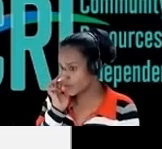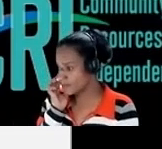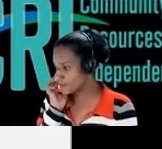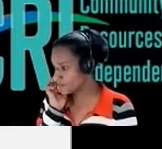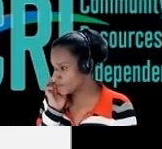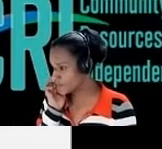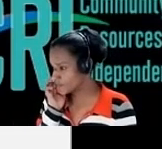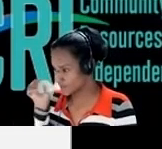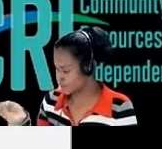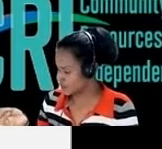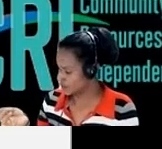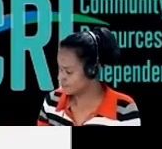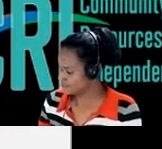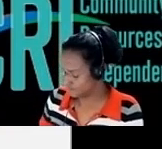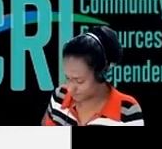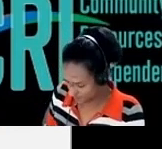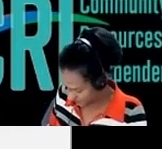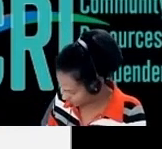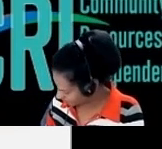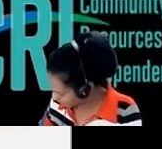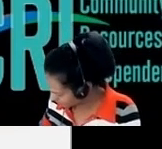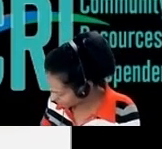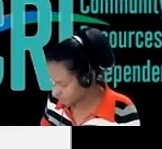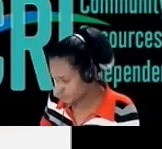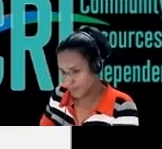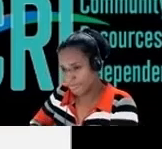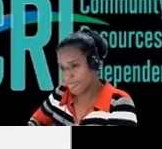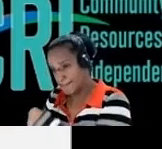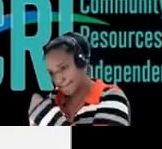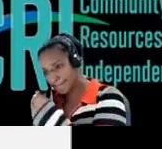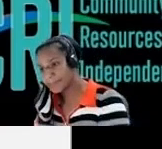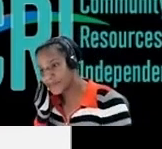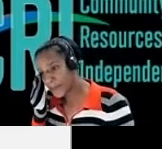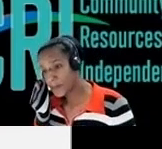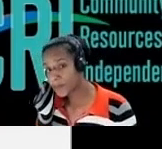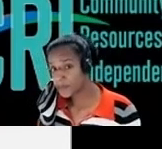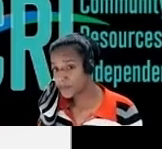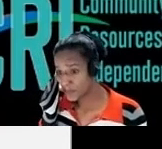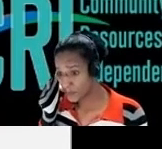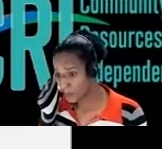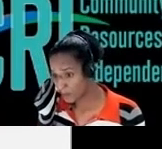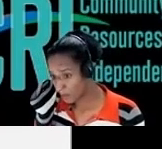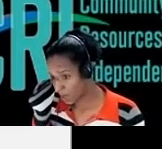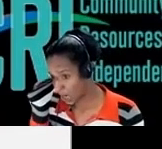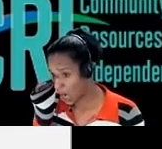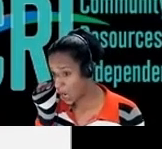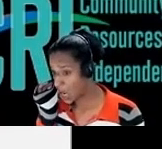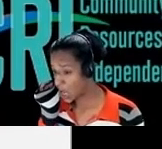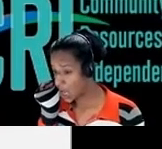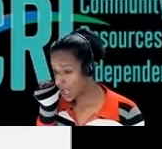to reach out and help other people. I'm already established, you So know. I'm gonna say that